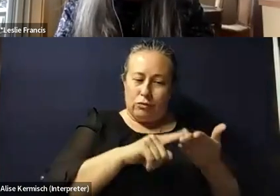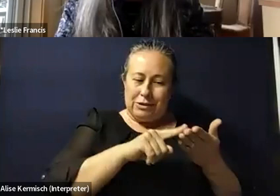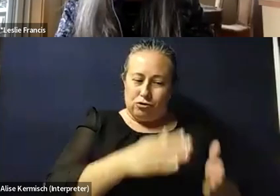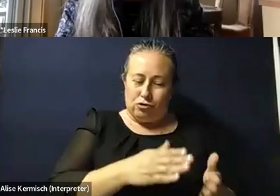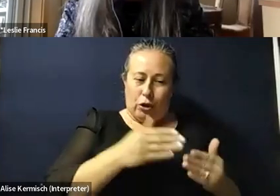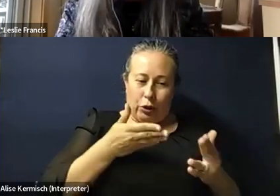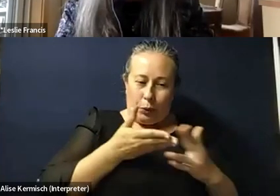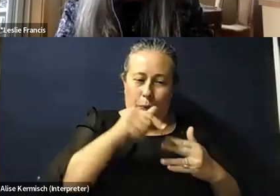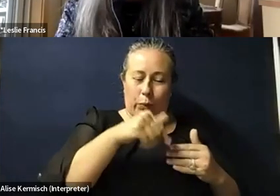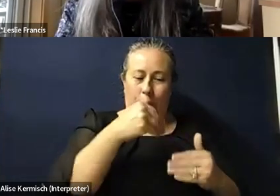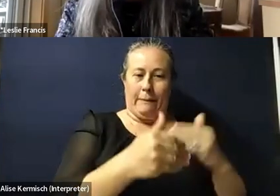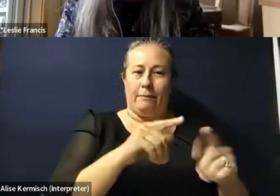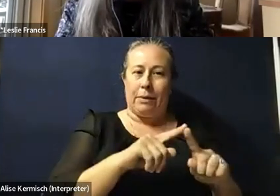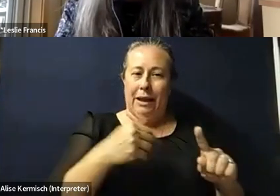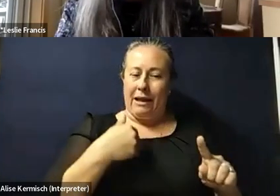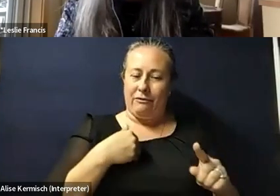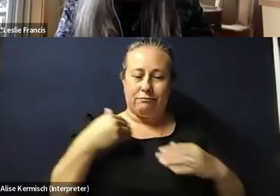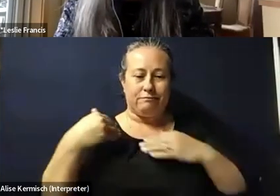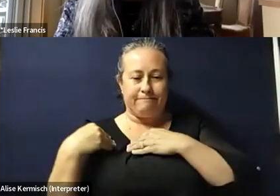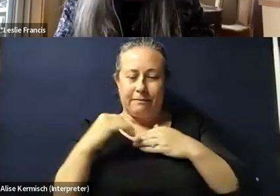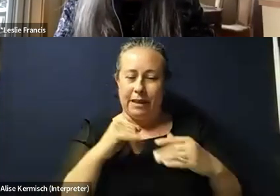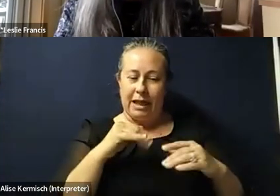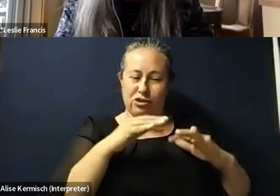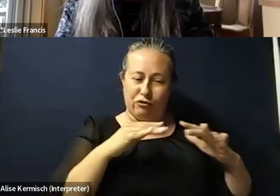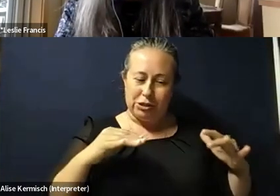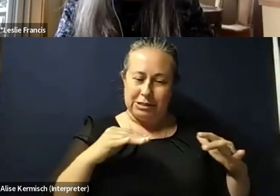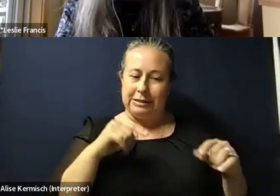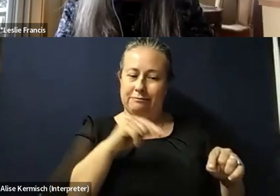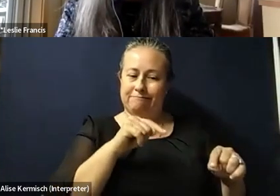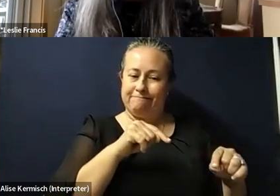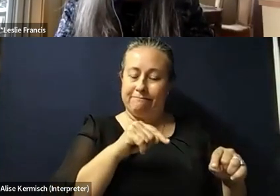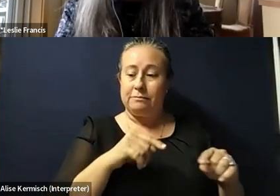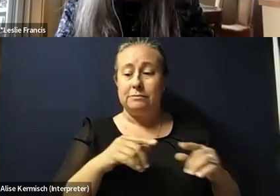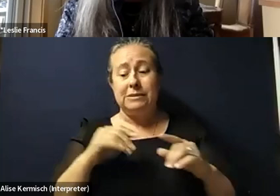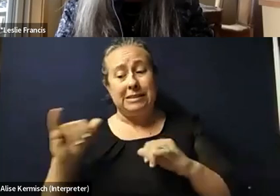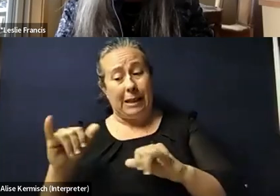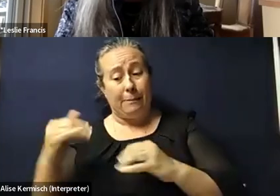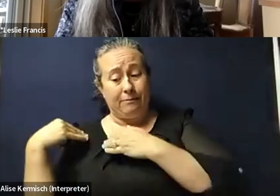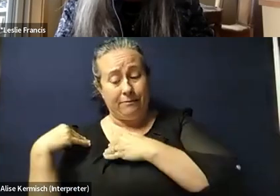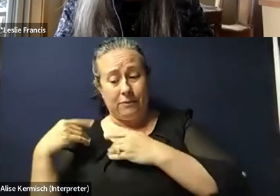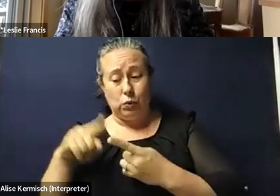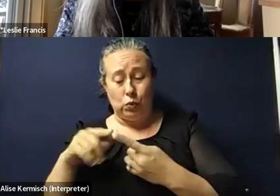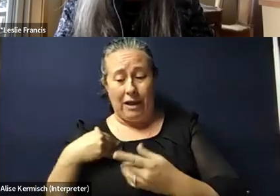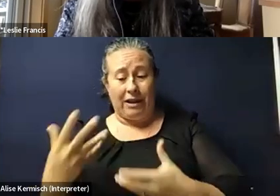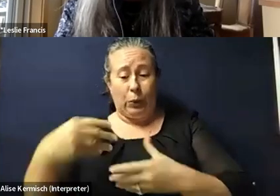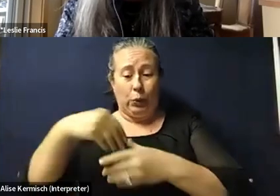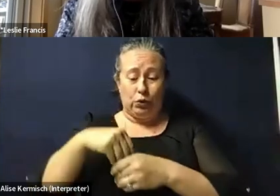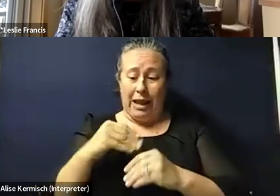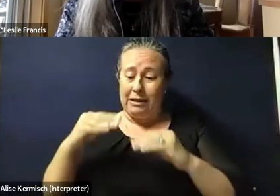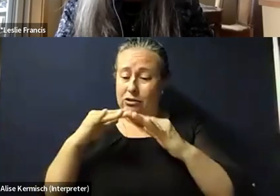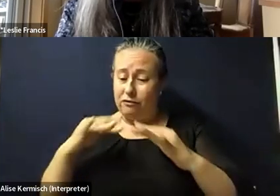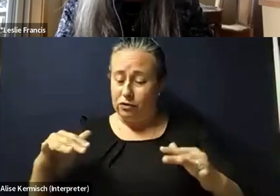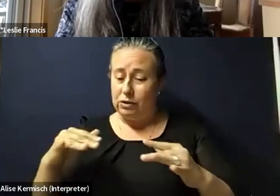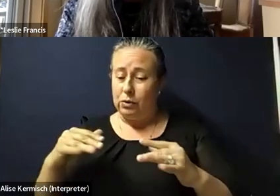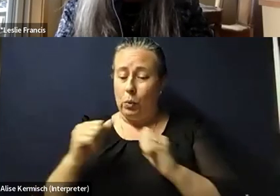I think we have a responsibility to make sure that diversity, in the same way that we have a responsibility to ensure inclusion and diversity of people with